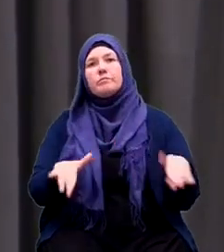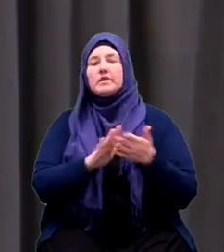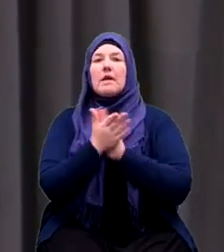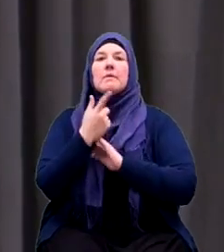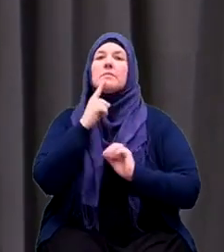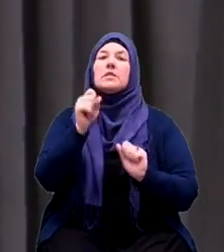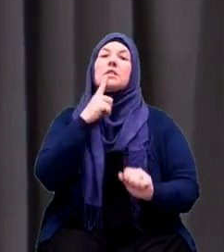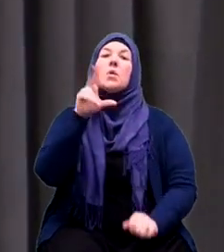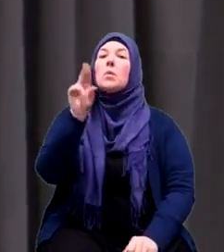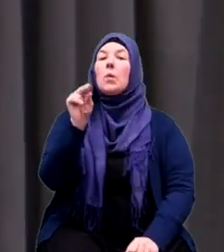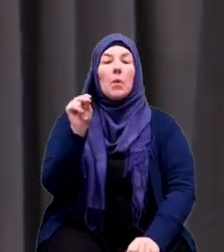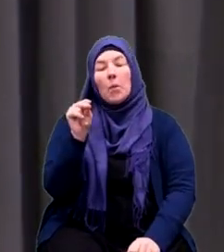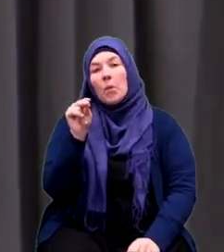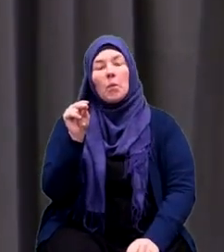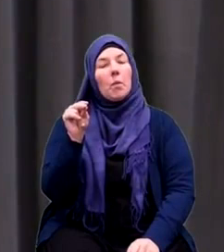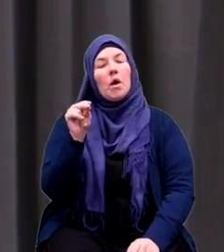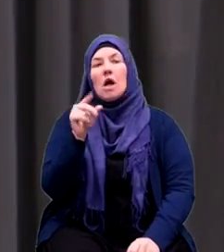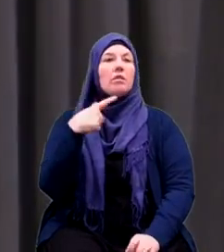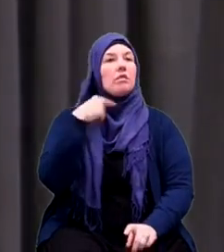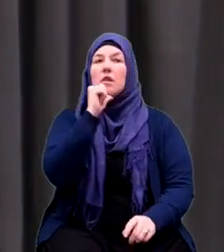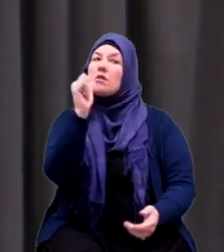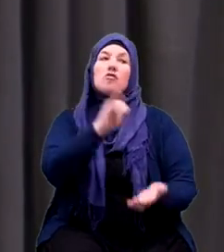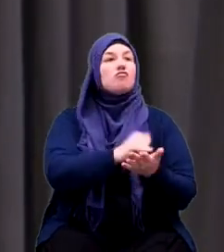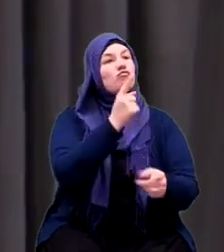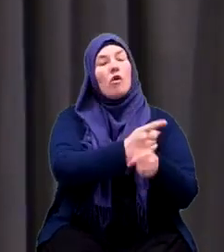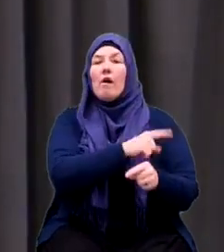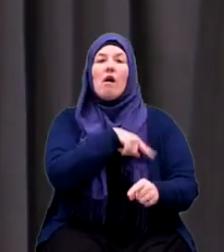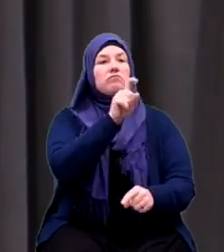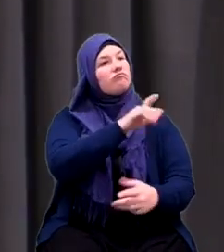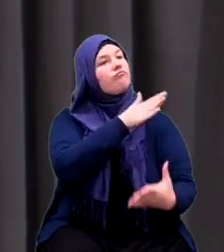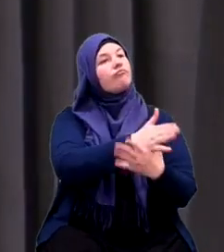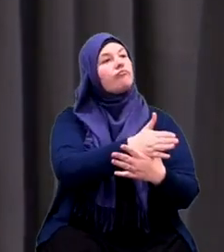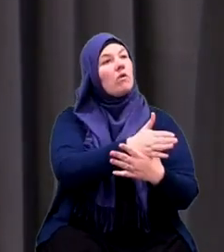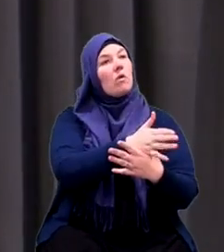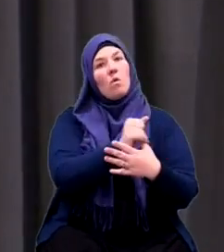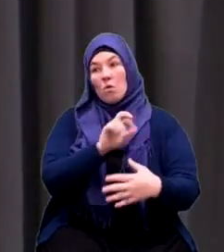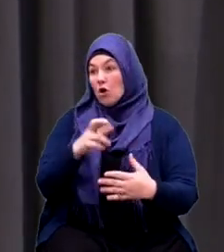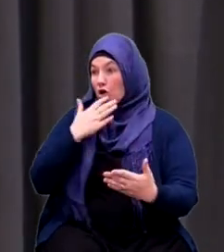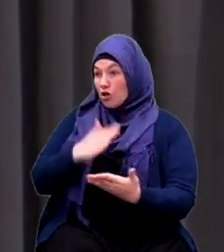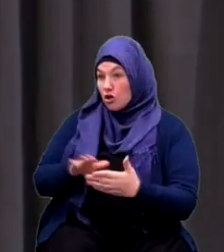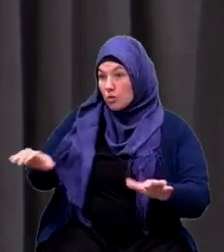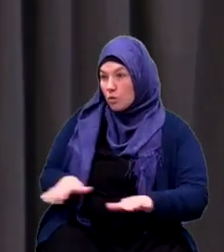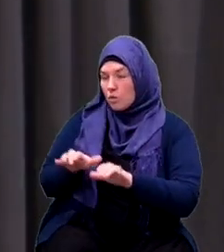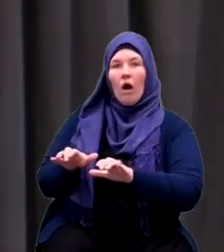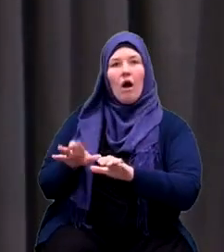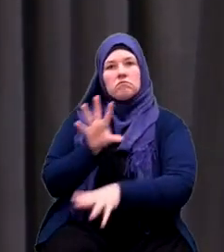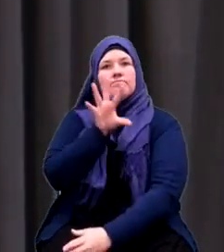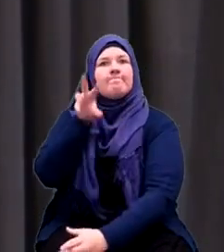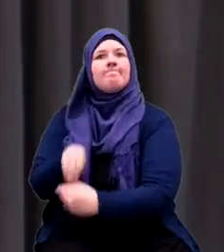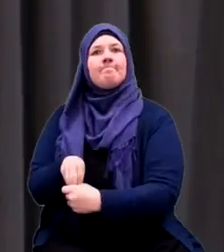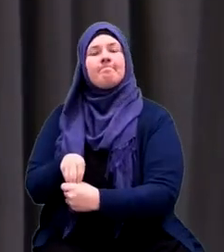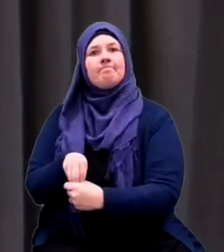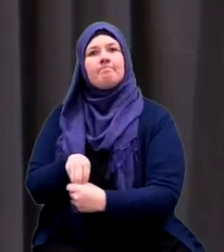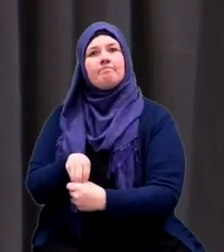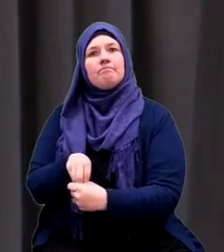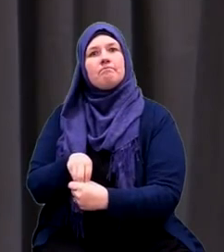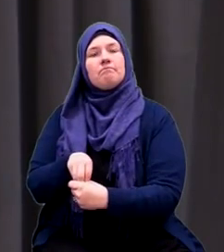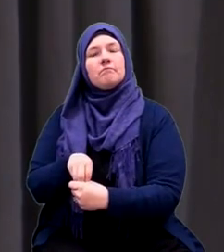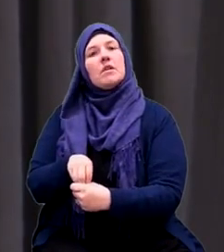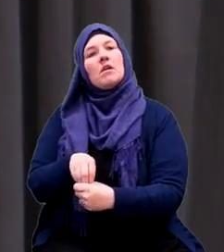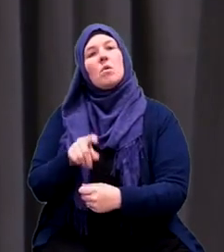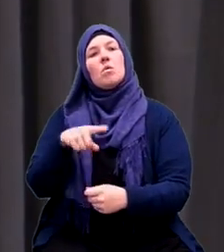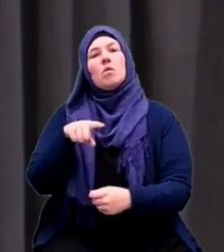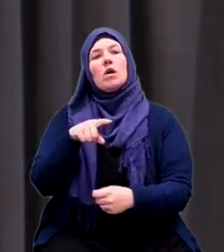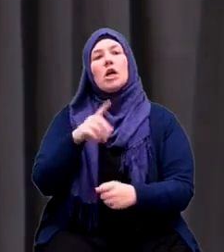say no when no is due, and to jump on a task when jumping on the task is due.